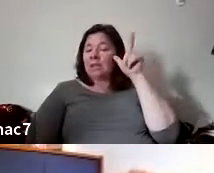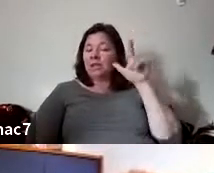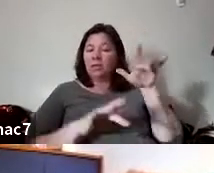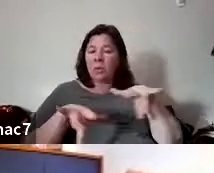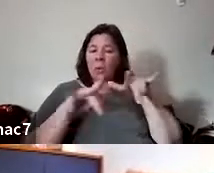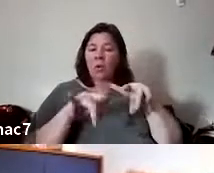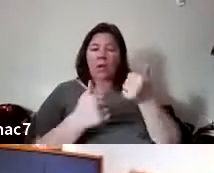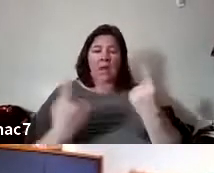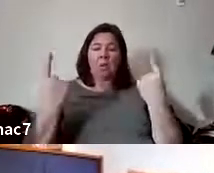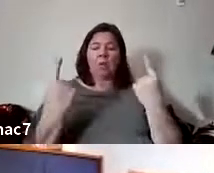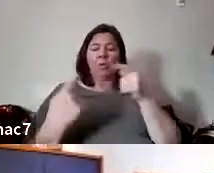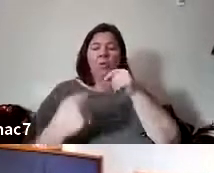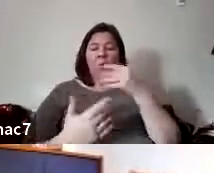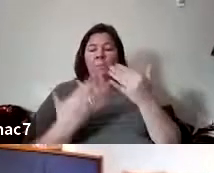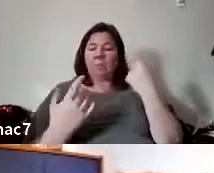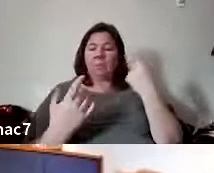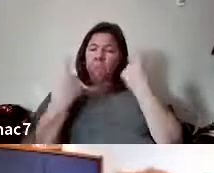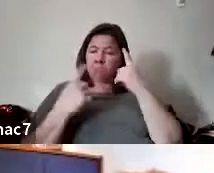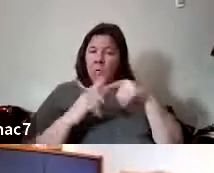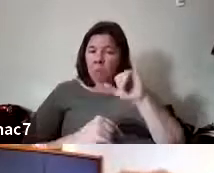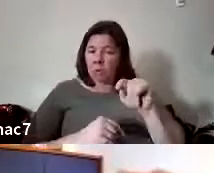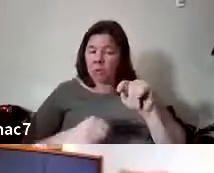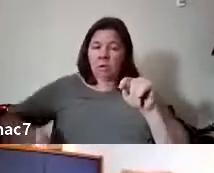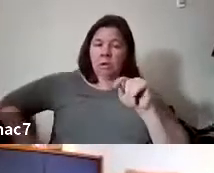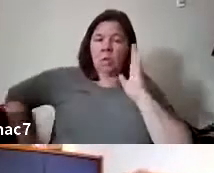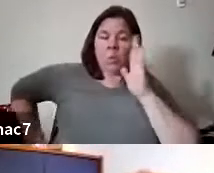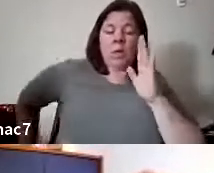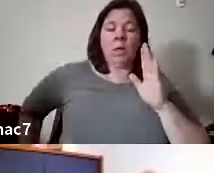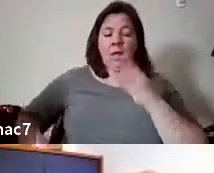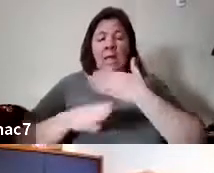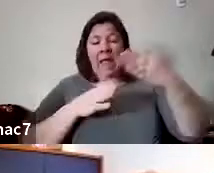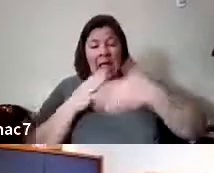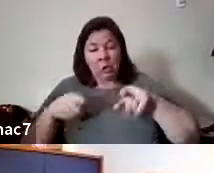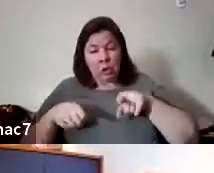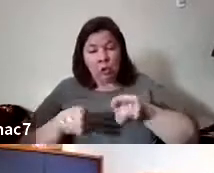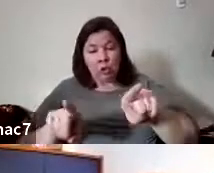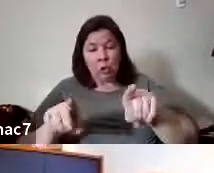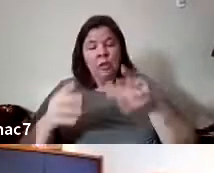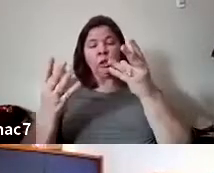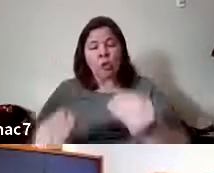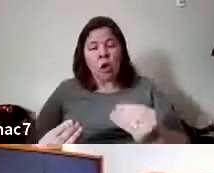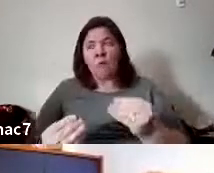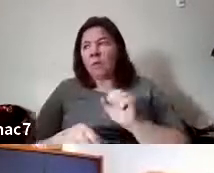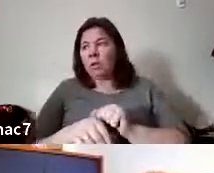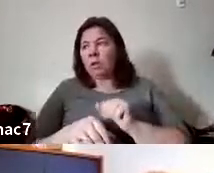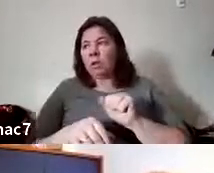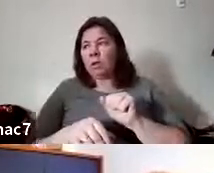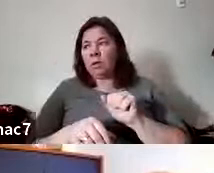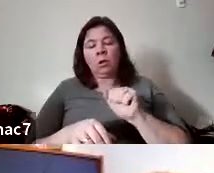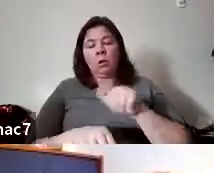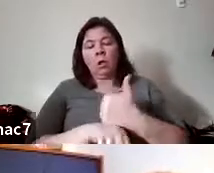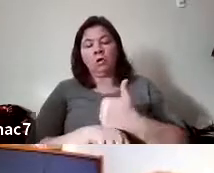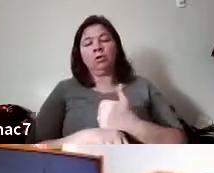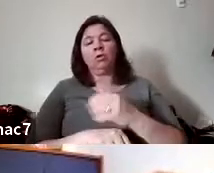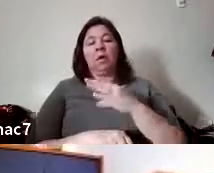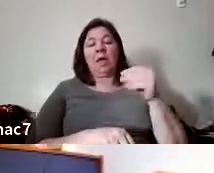for anybody who might be doubtful, it will end during soft launch. So I guess